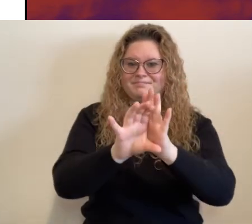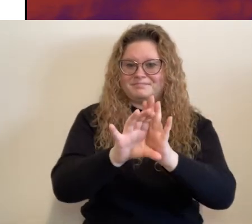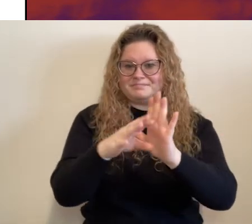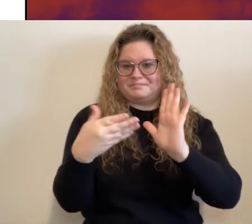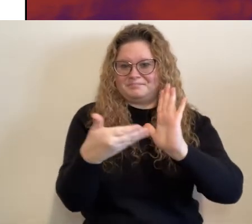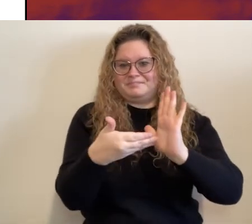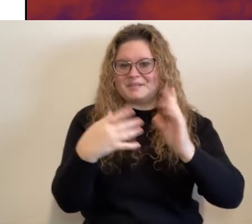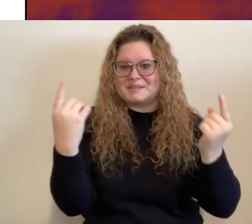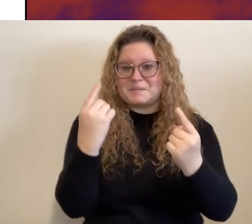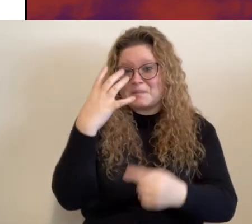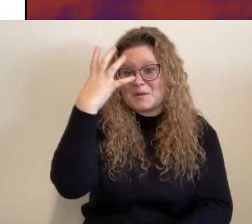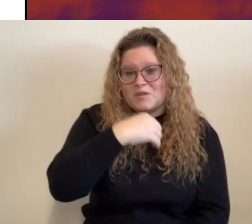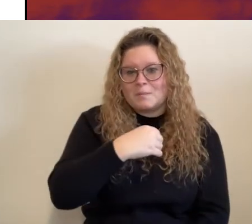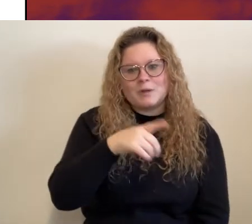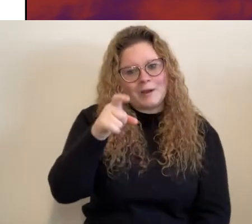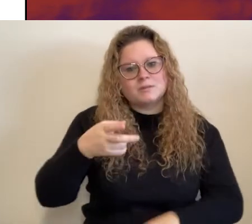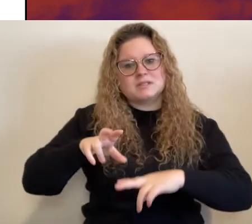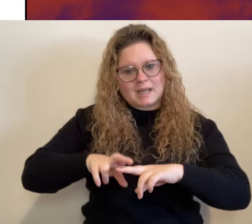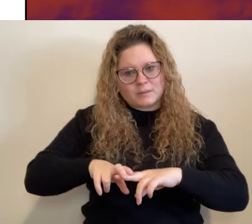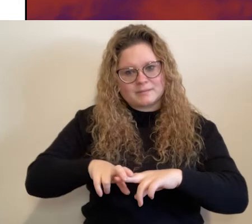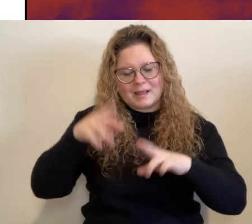sit down and focus.